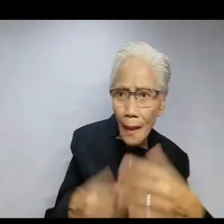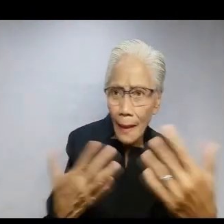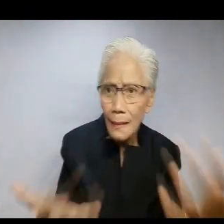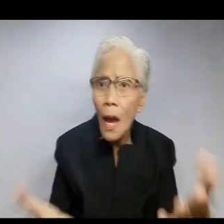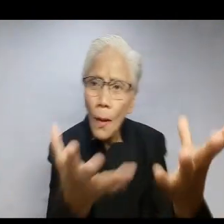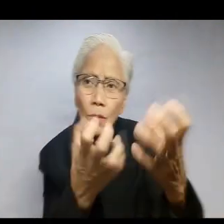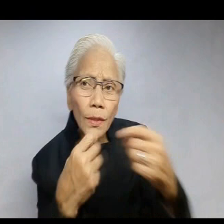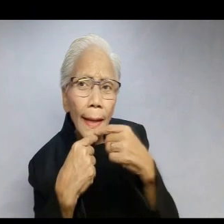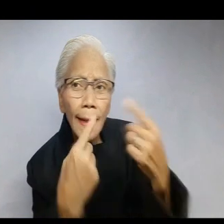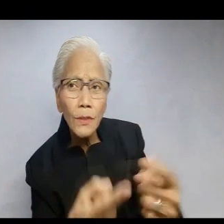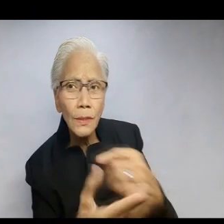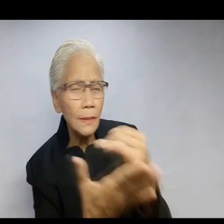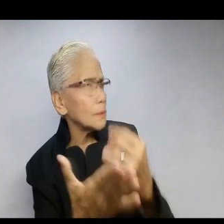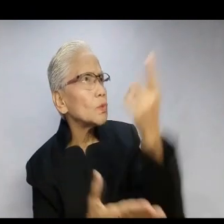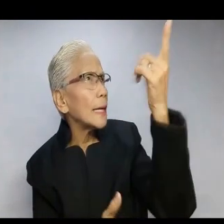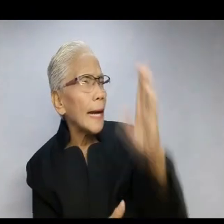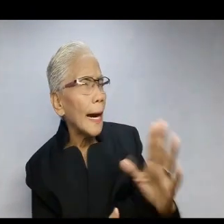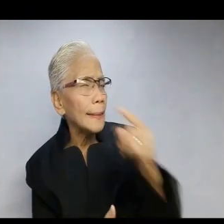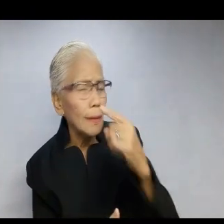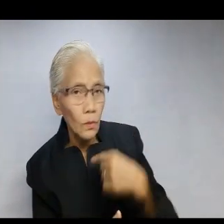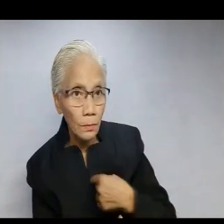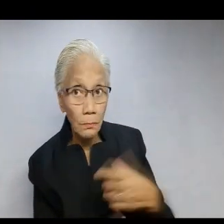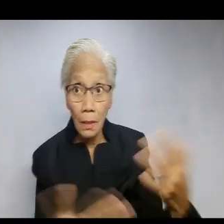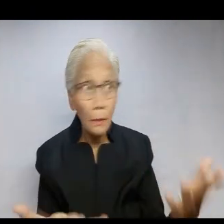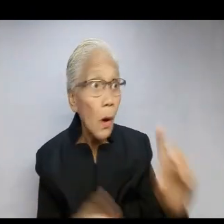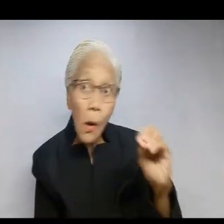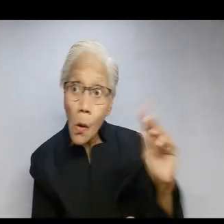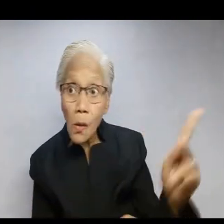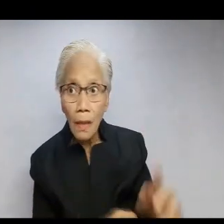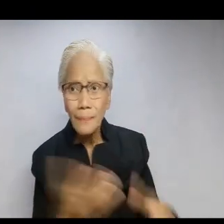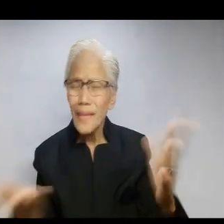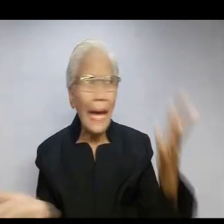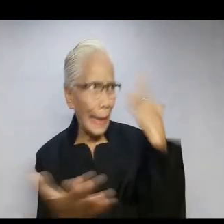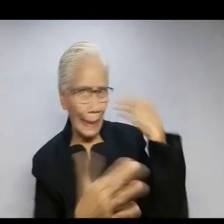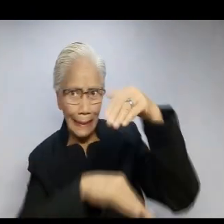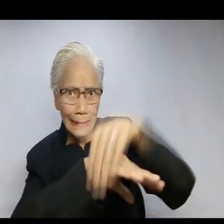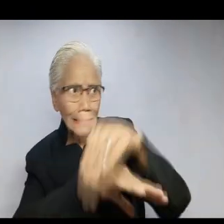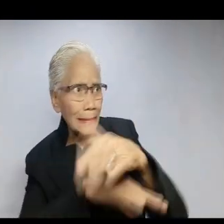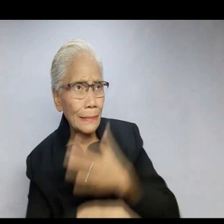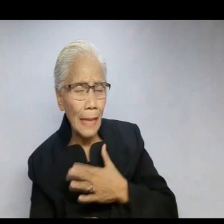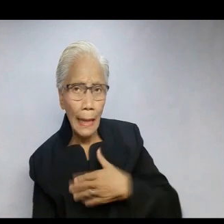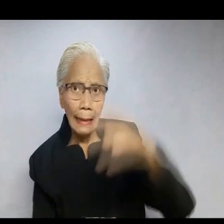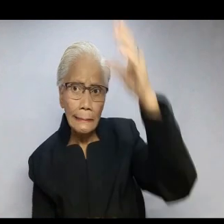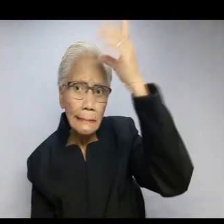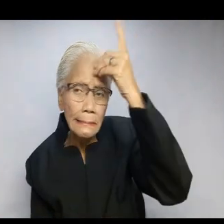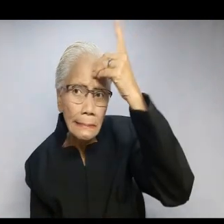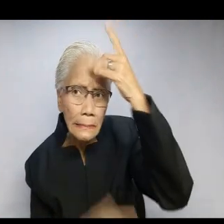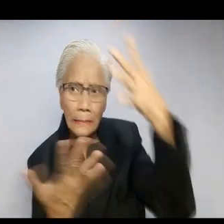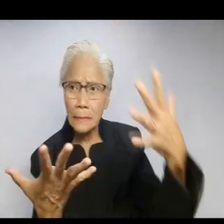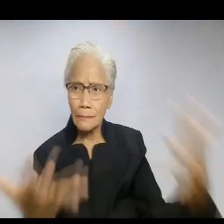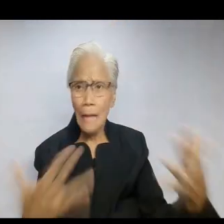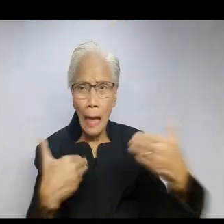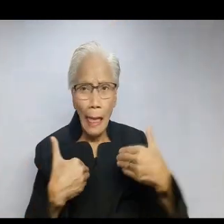up? I want to tell you something that God just told me. Okay. Last night, my dad was